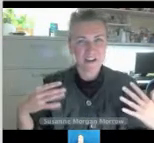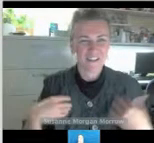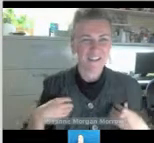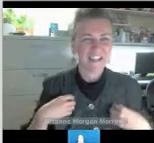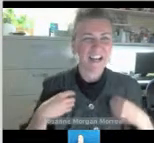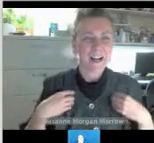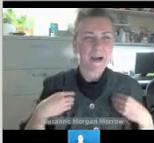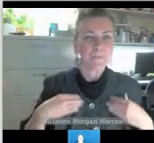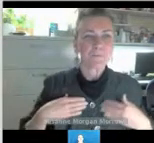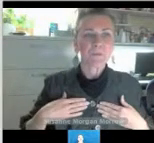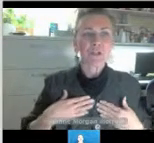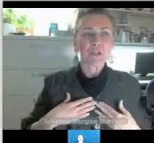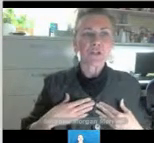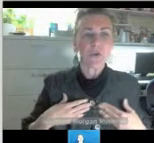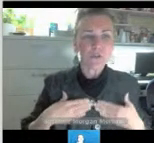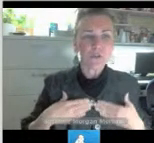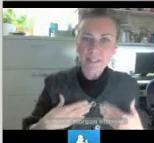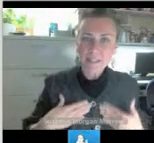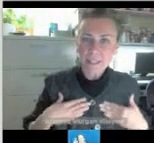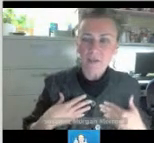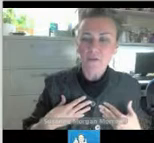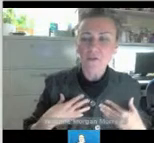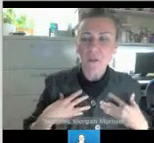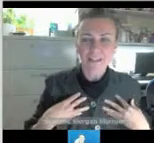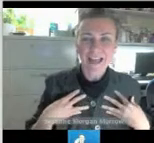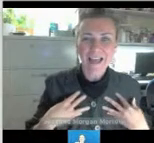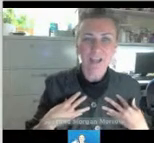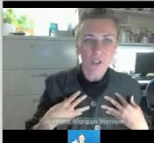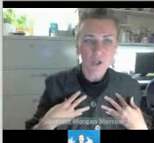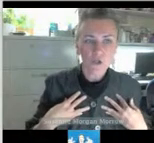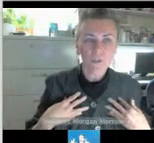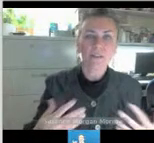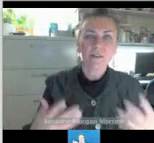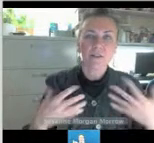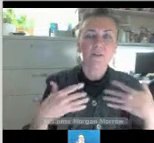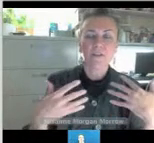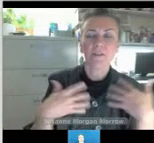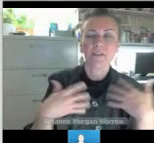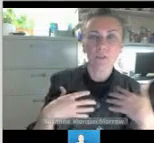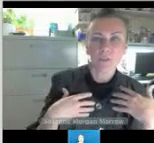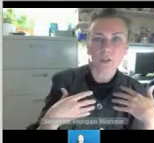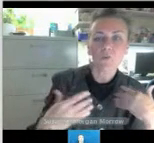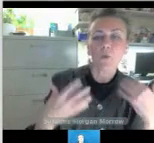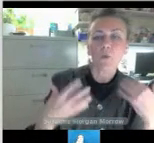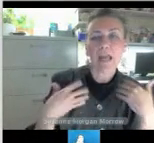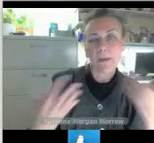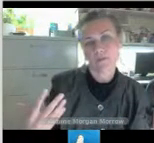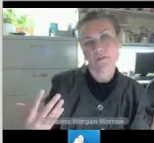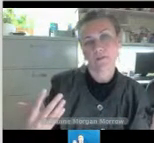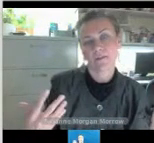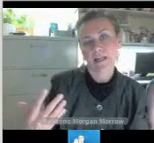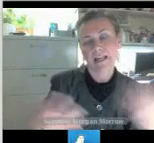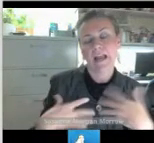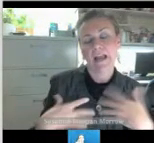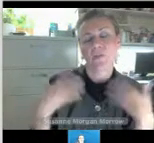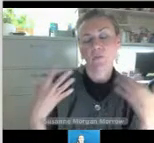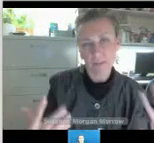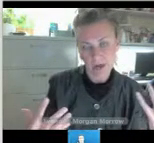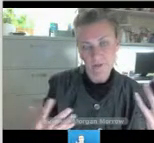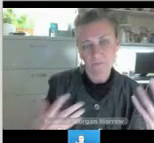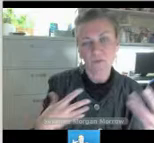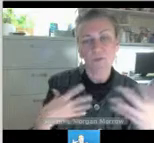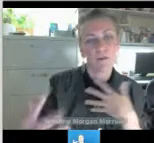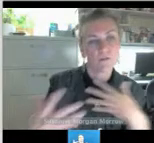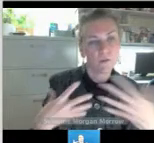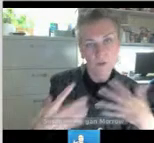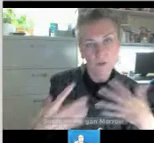oh, there I am on the camera. It got bigger. So as you can see, just that alone, because the silver will